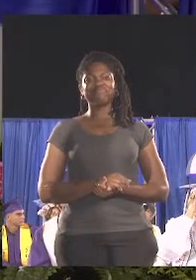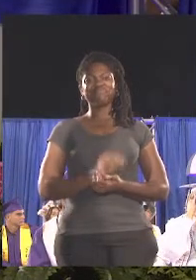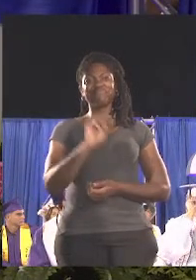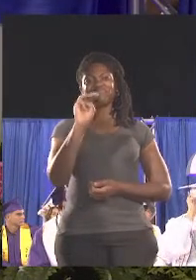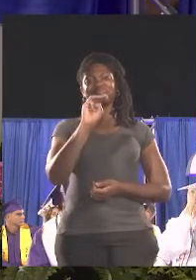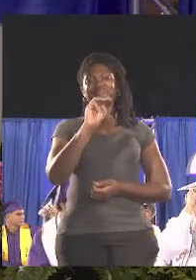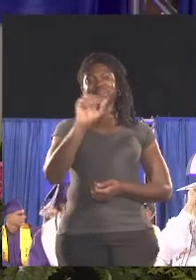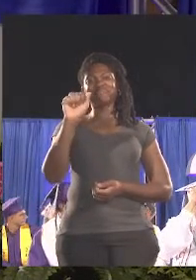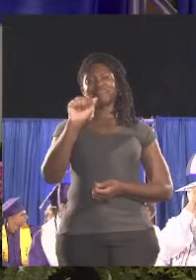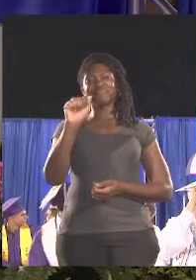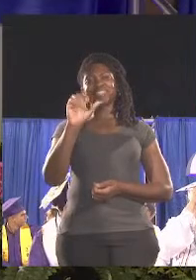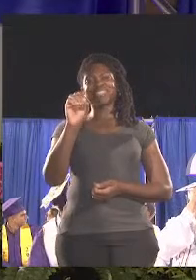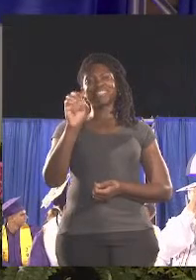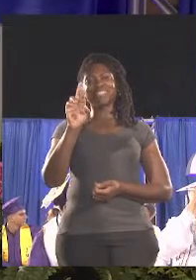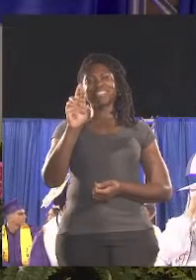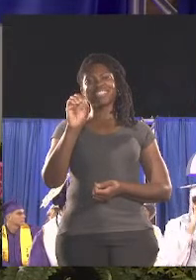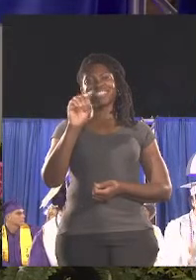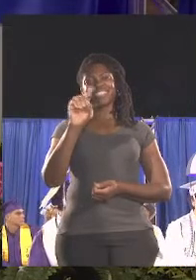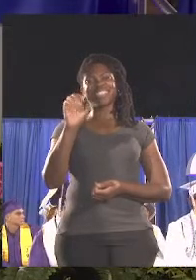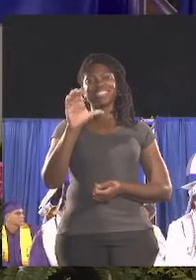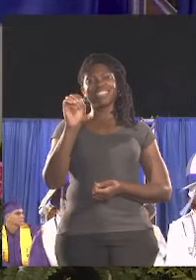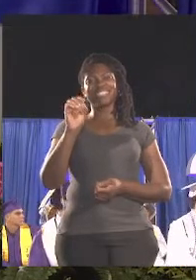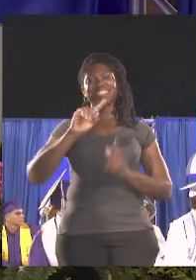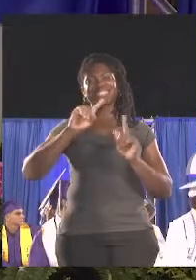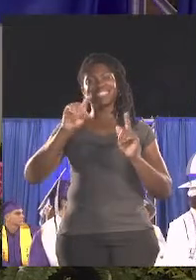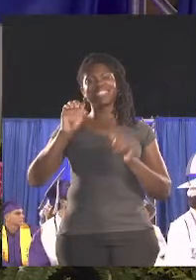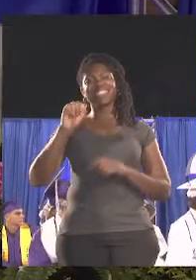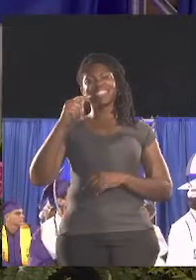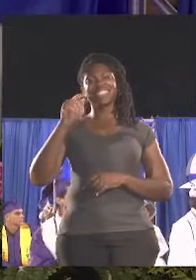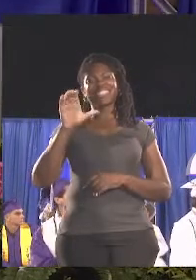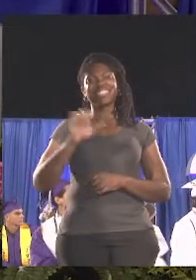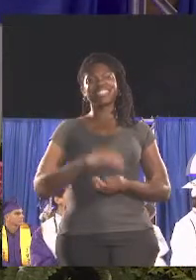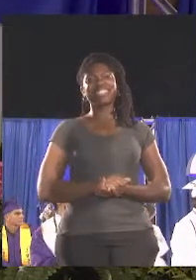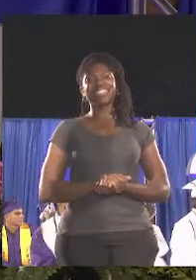Maddox A. Orozco, St. Phillips College.